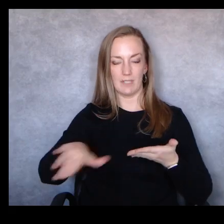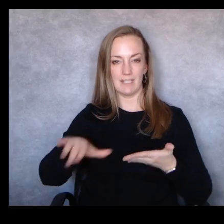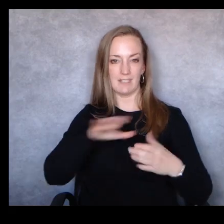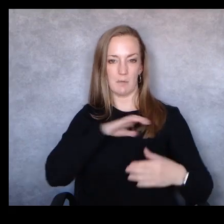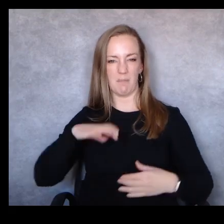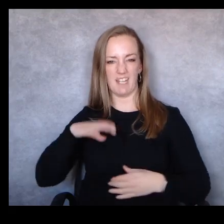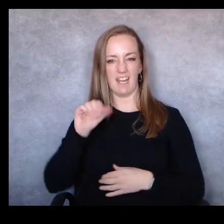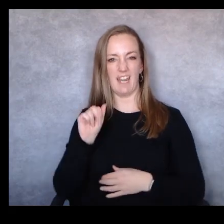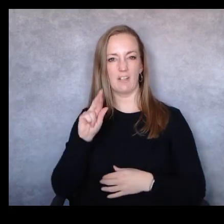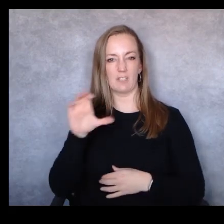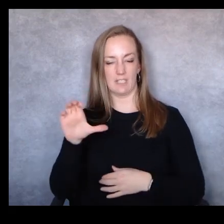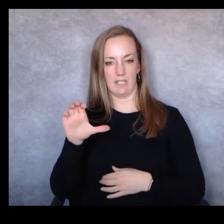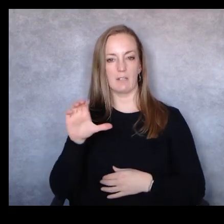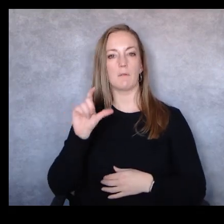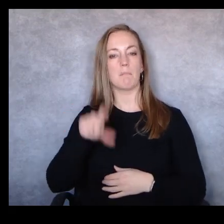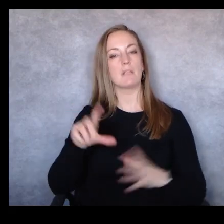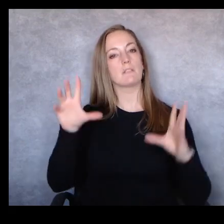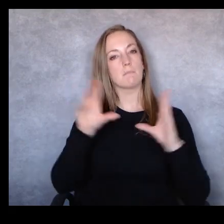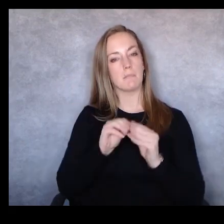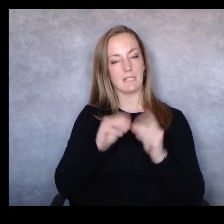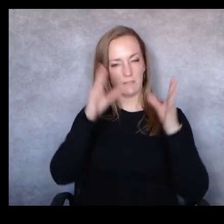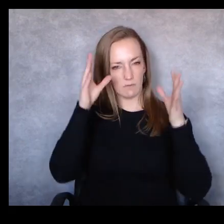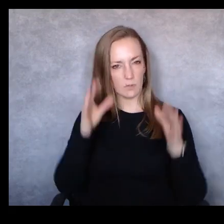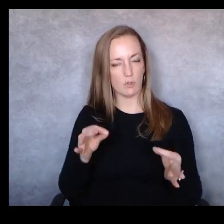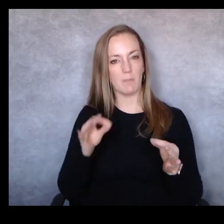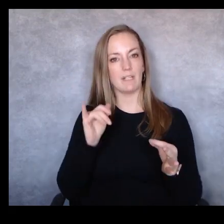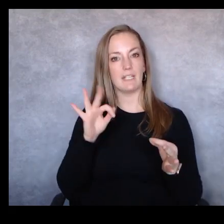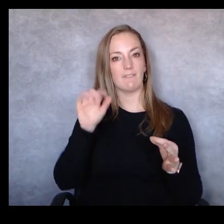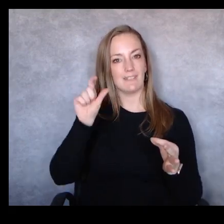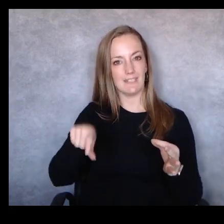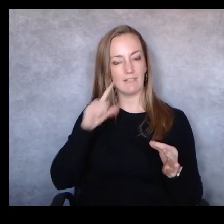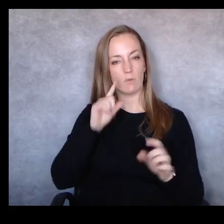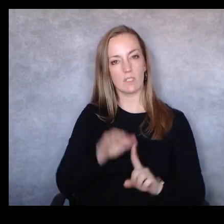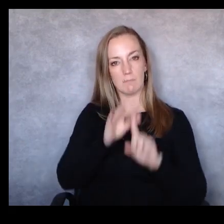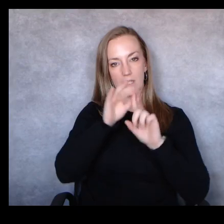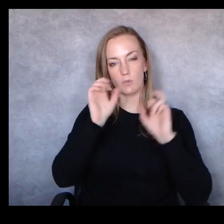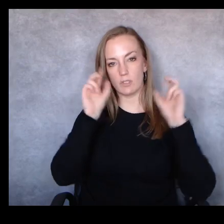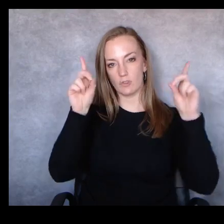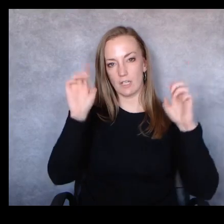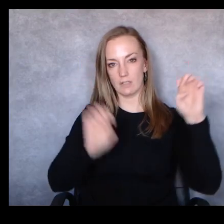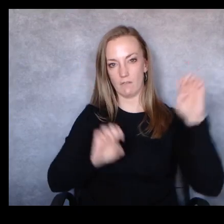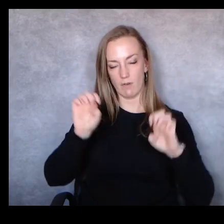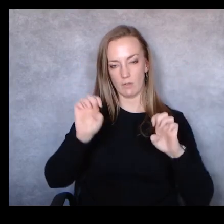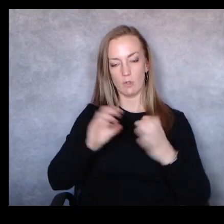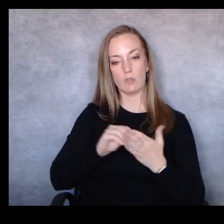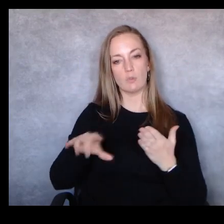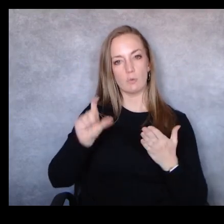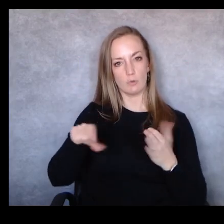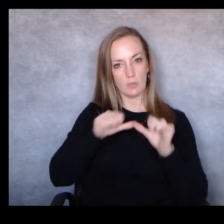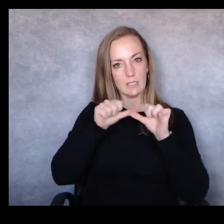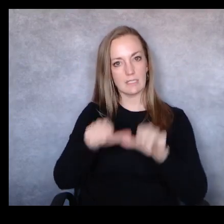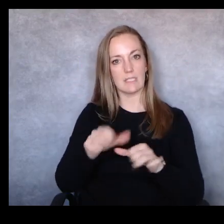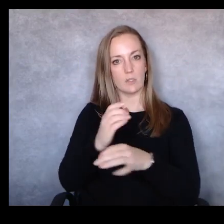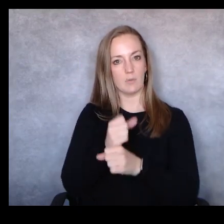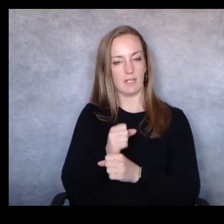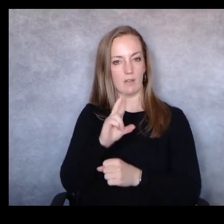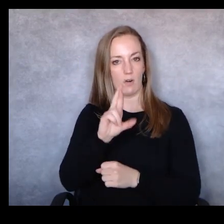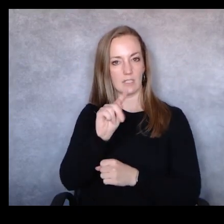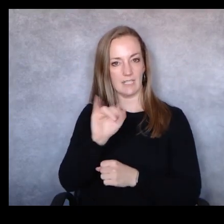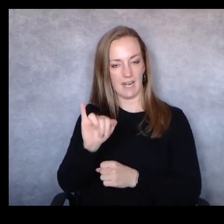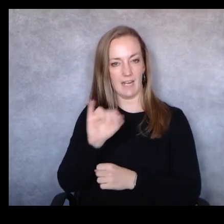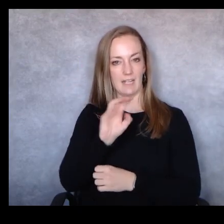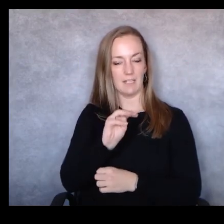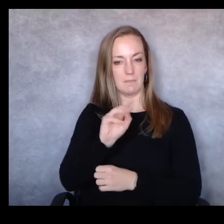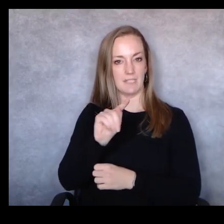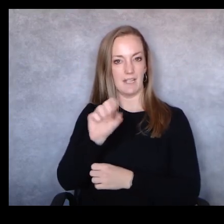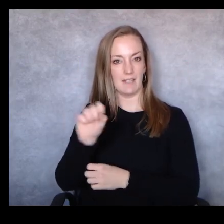determine if there is a need for a special education evaluation. The student should continue to receive RTI,